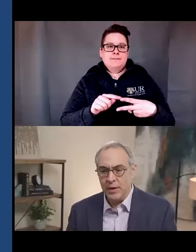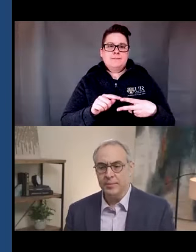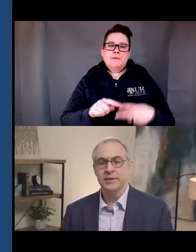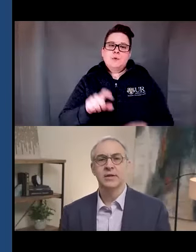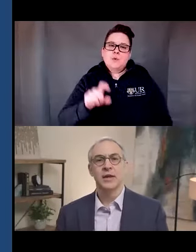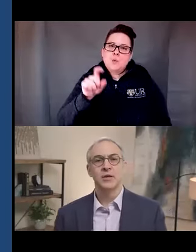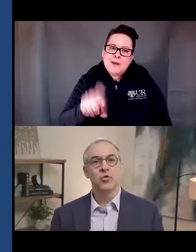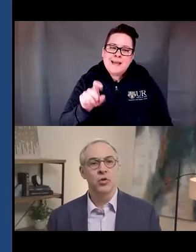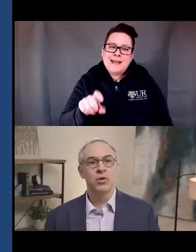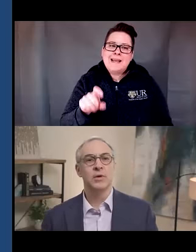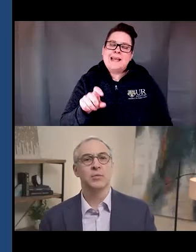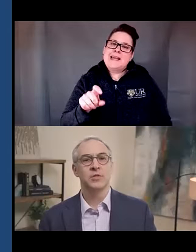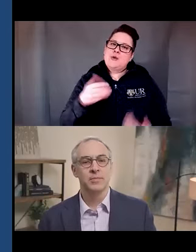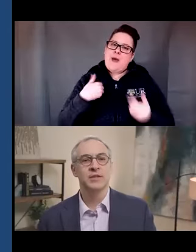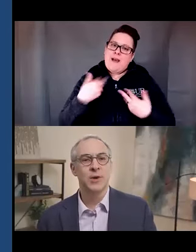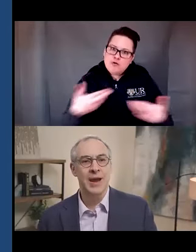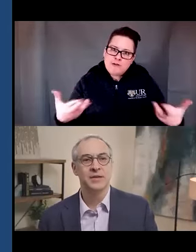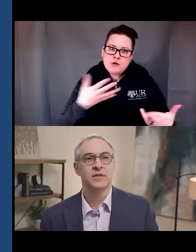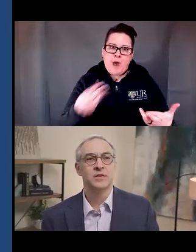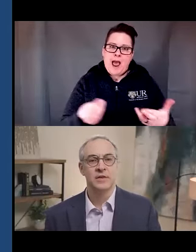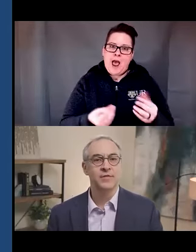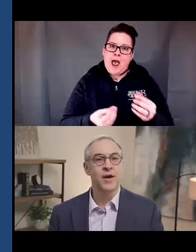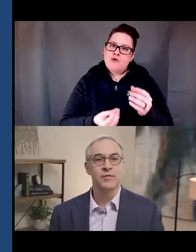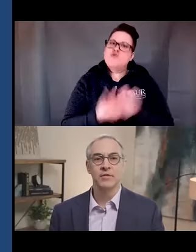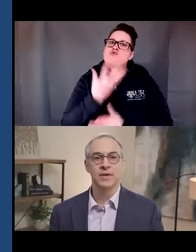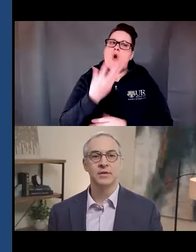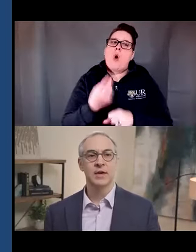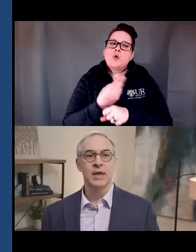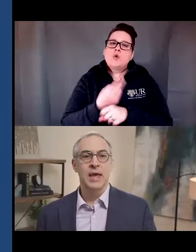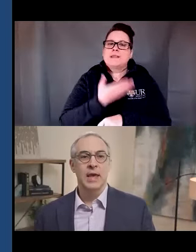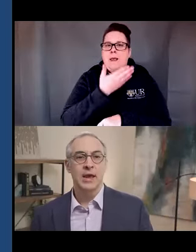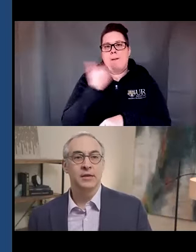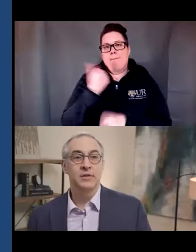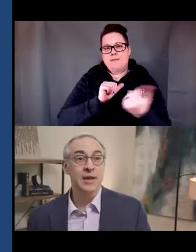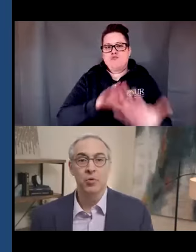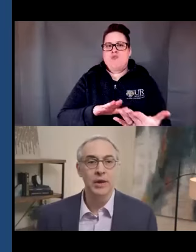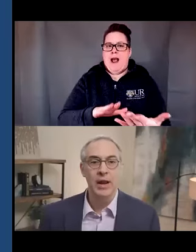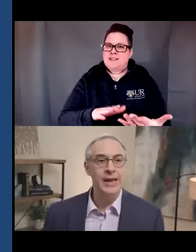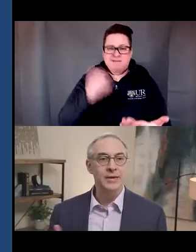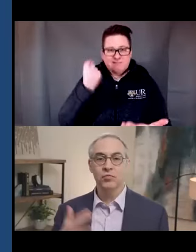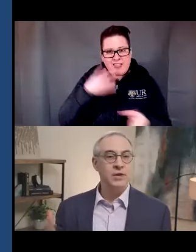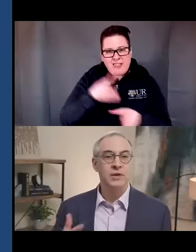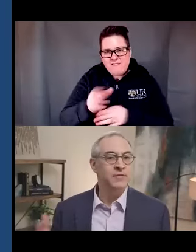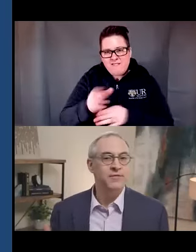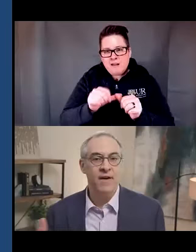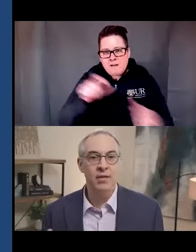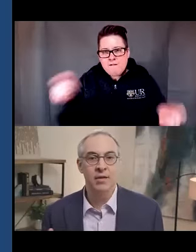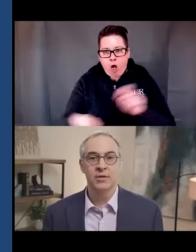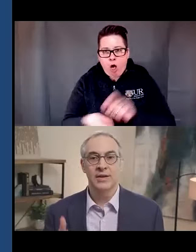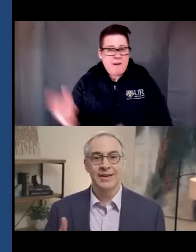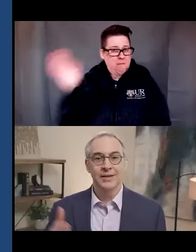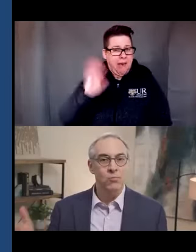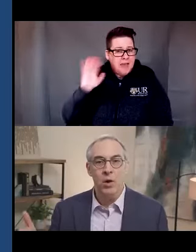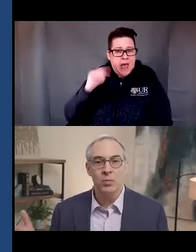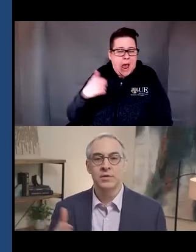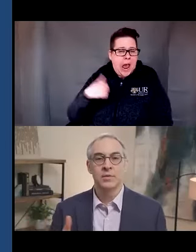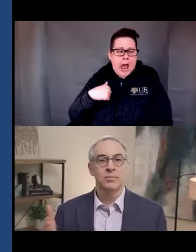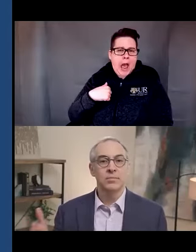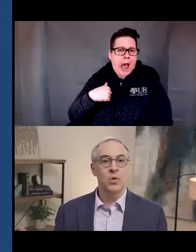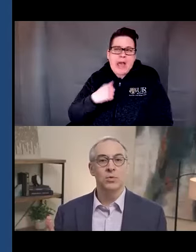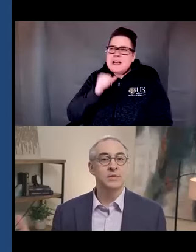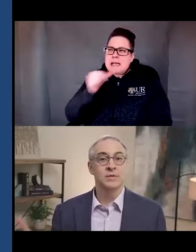we needed to be equipped and growing with the best practices in an evolving field. And to that point, I hadn't really followed what